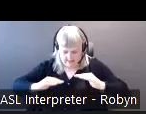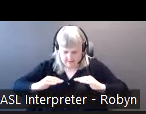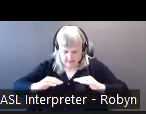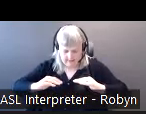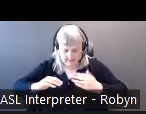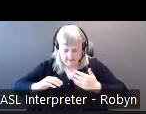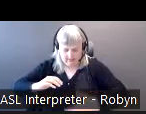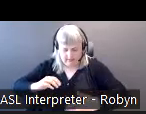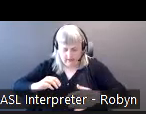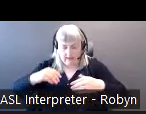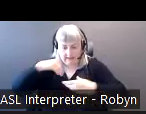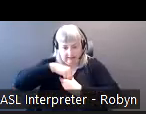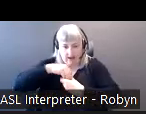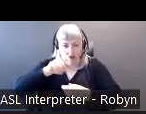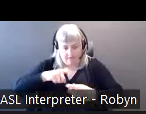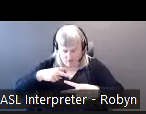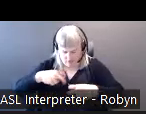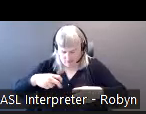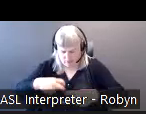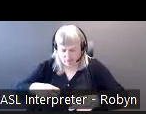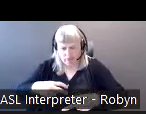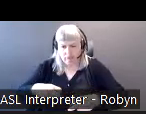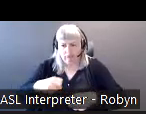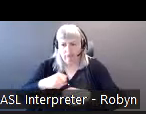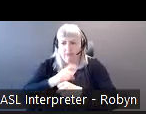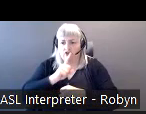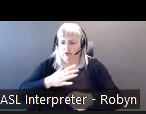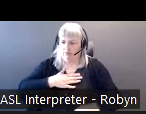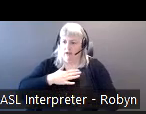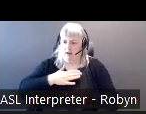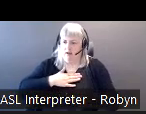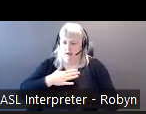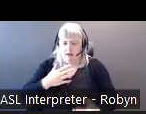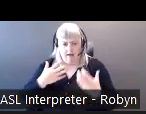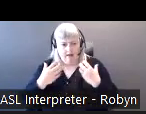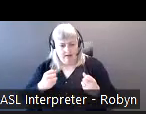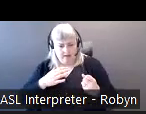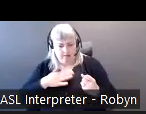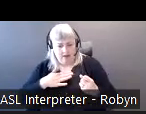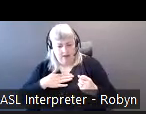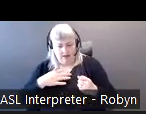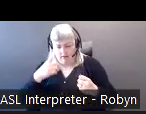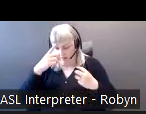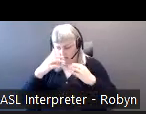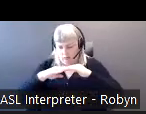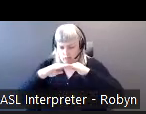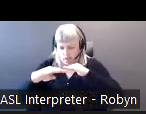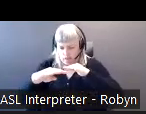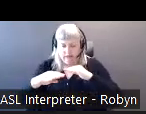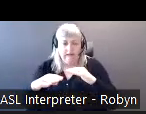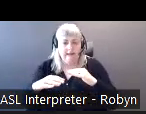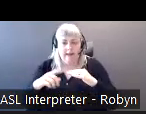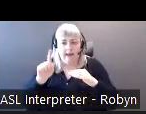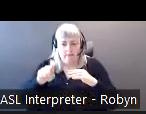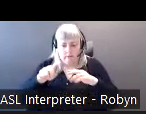we have to actually really delve into our own stuff. which isn't always fun, but